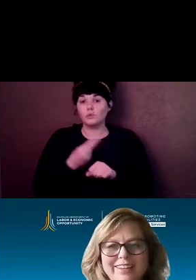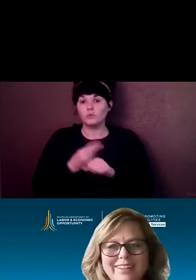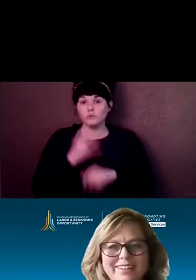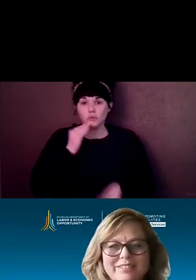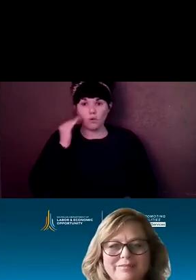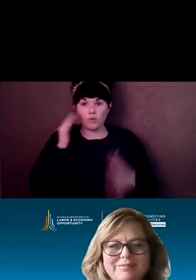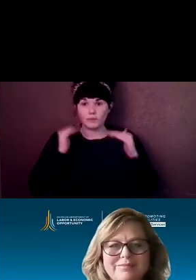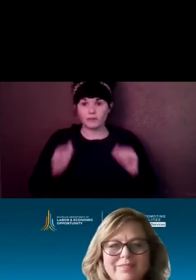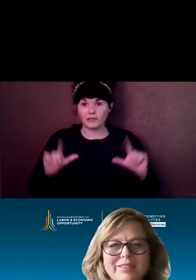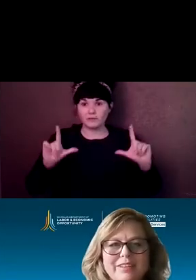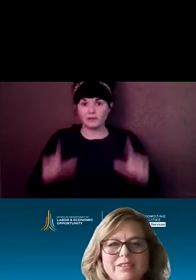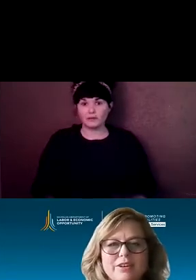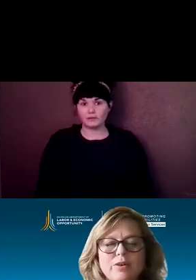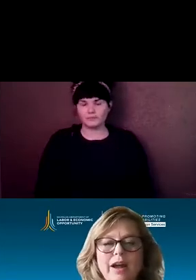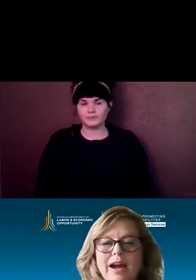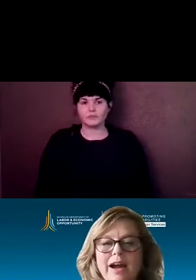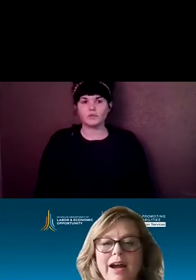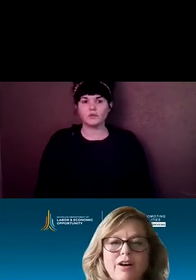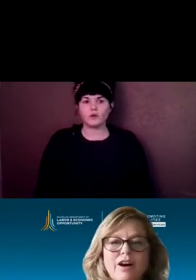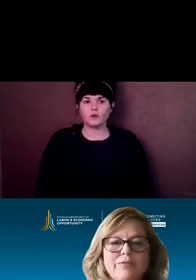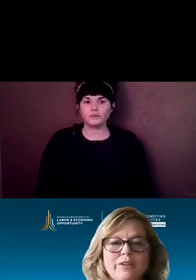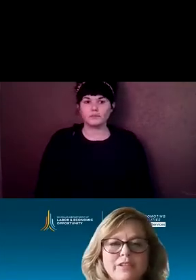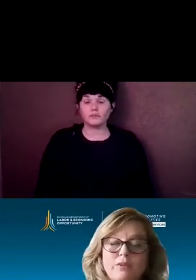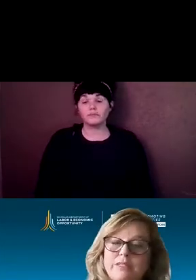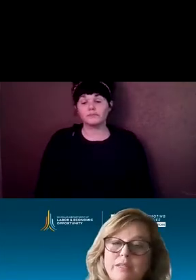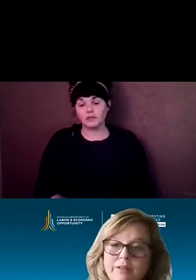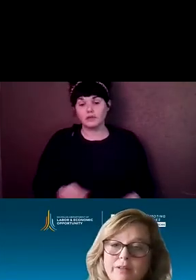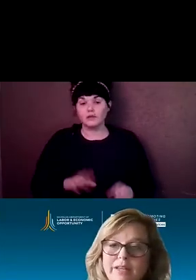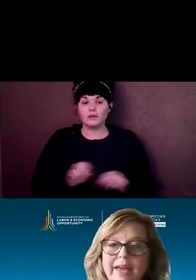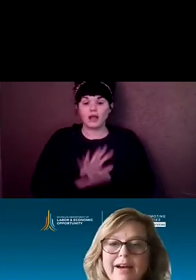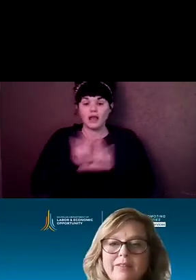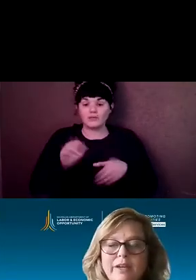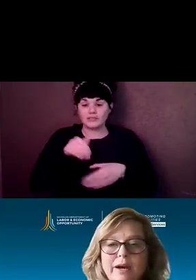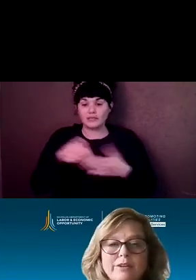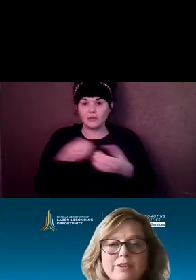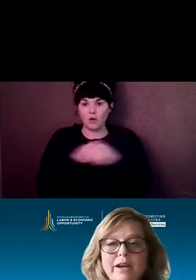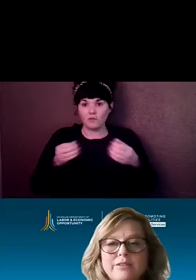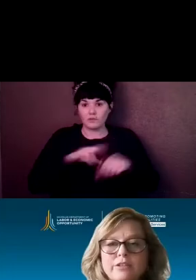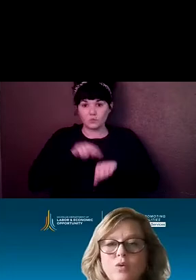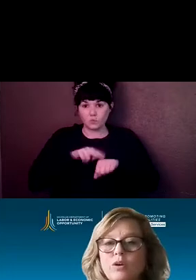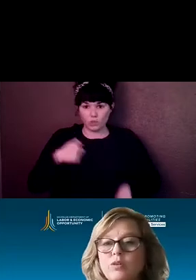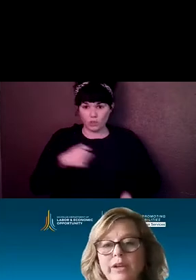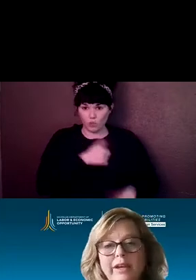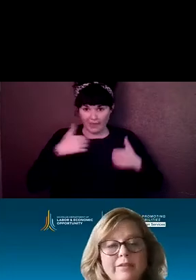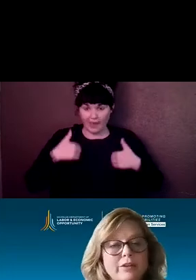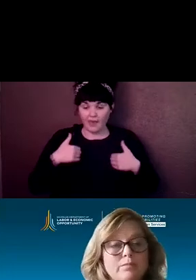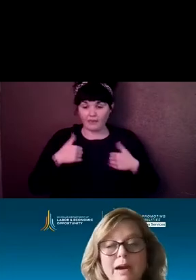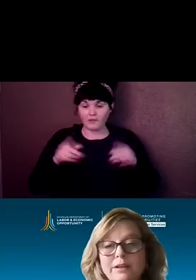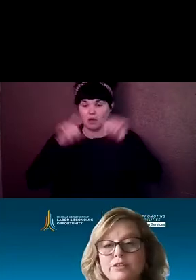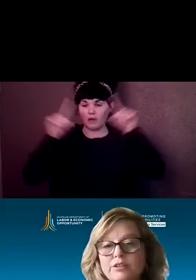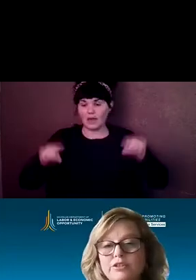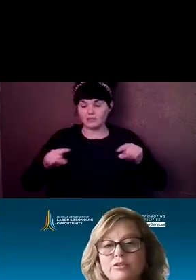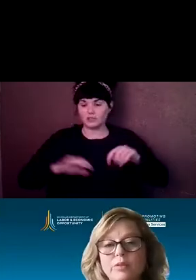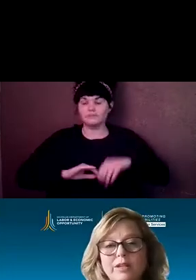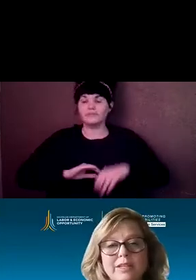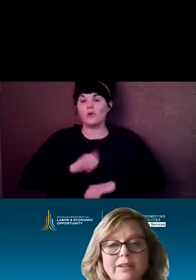slide. So obviously in the office, we typically have a monitor riser, or we have a